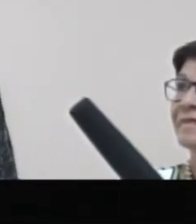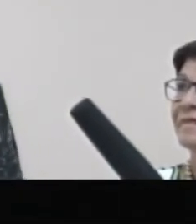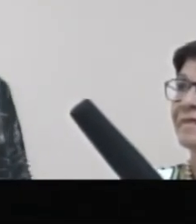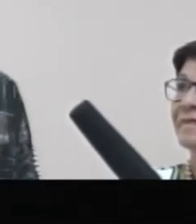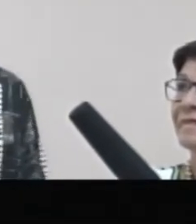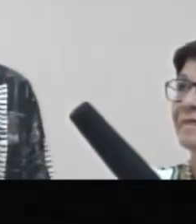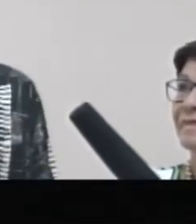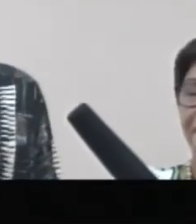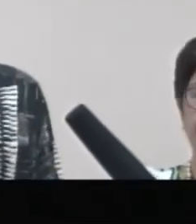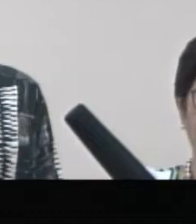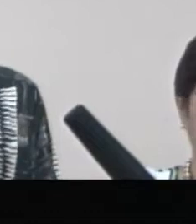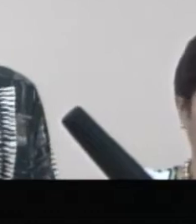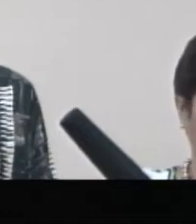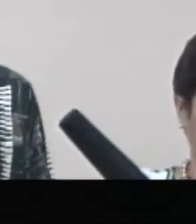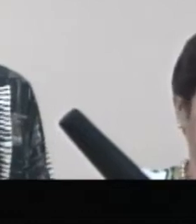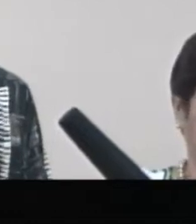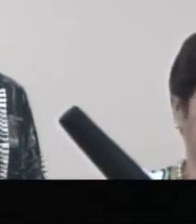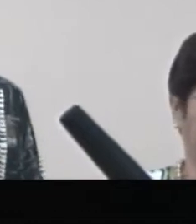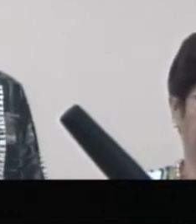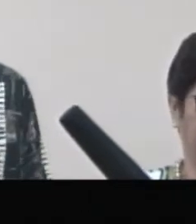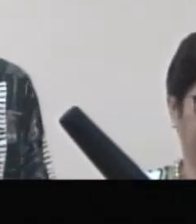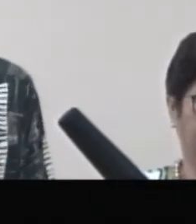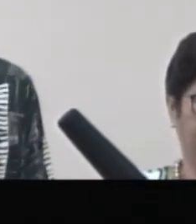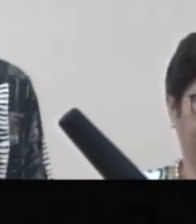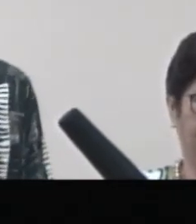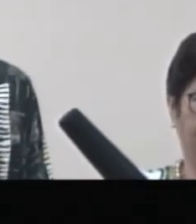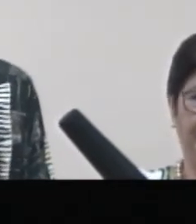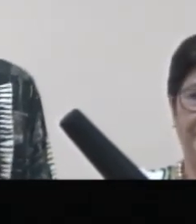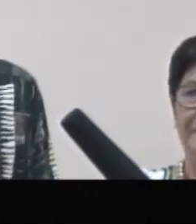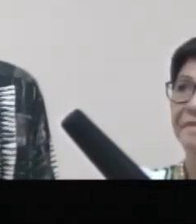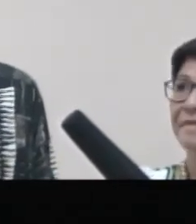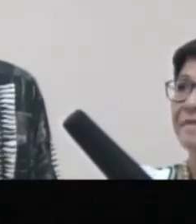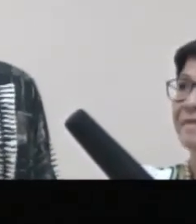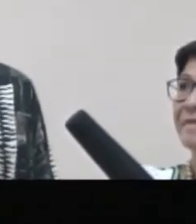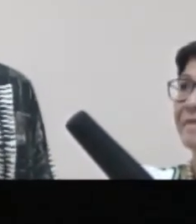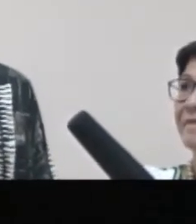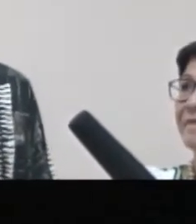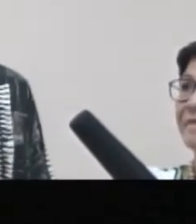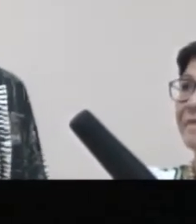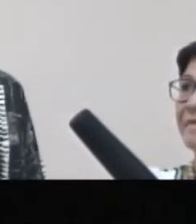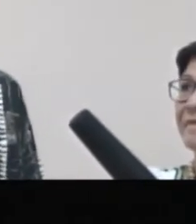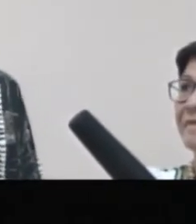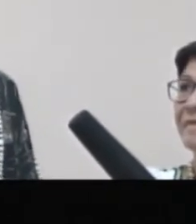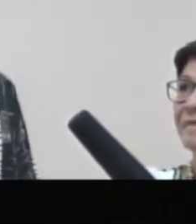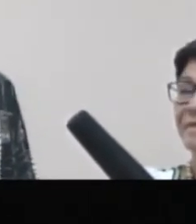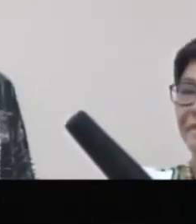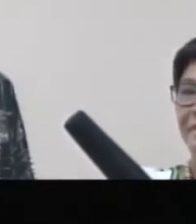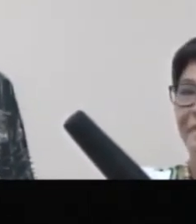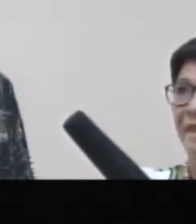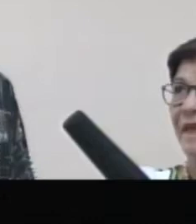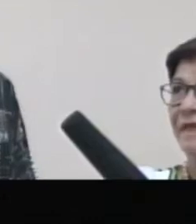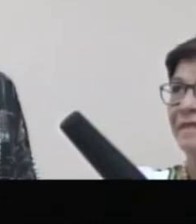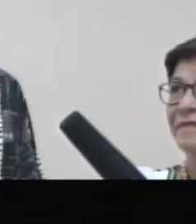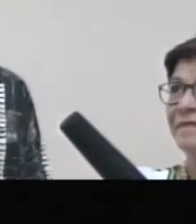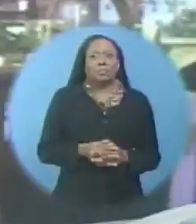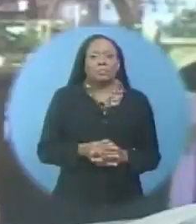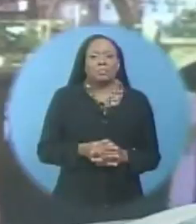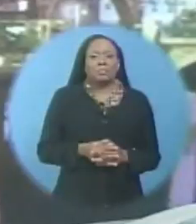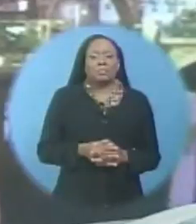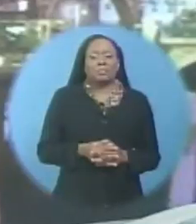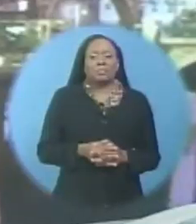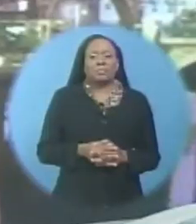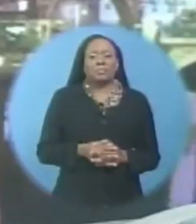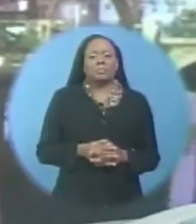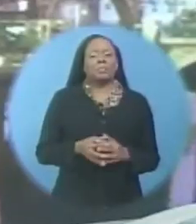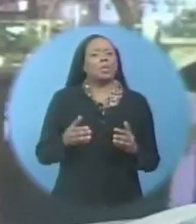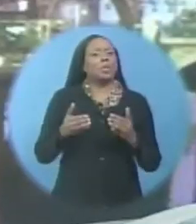ourselves and see what we as a whole can do for our organizations and to be a better person in general.